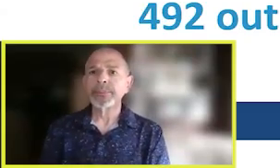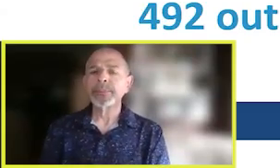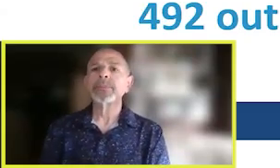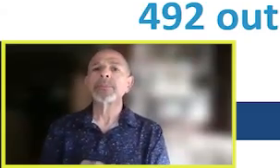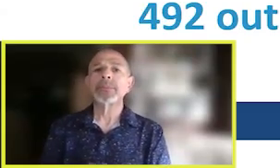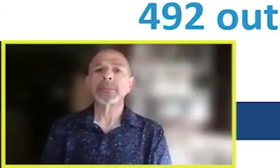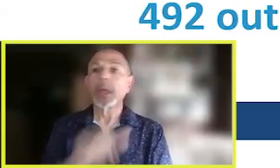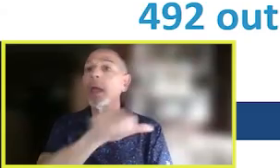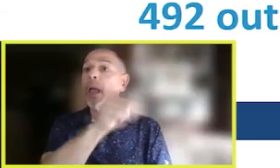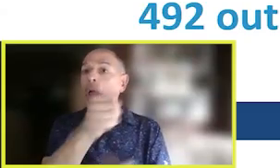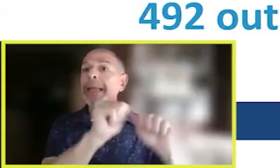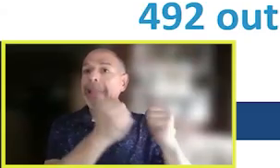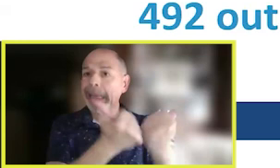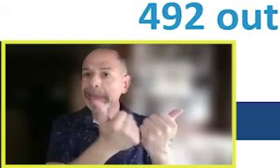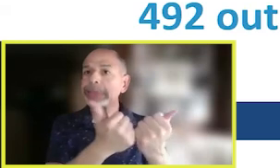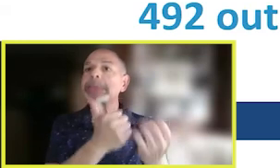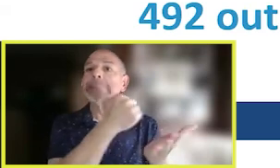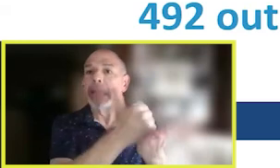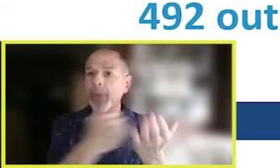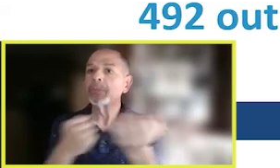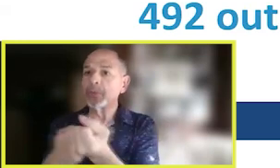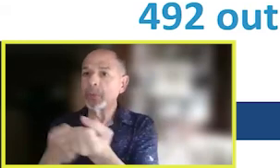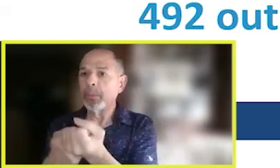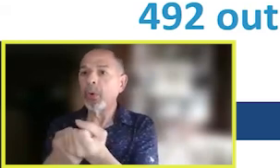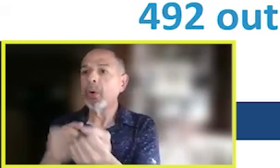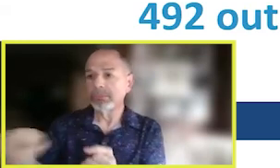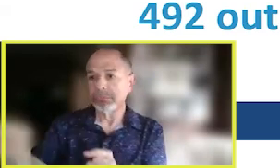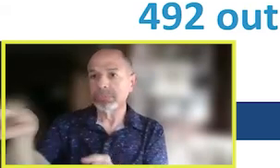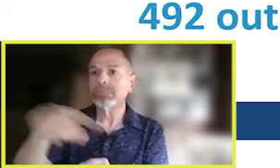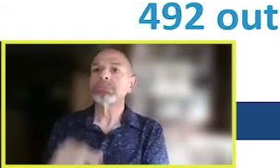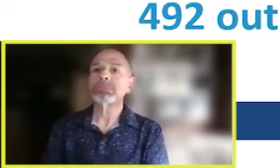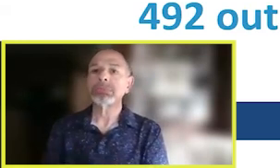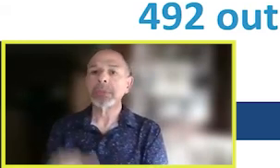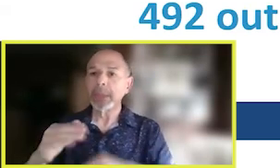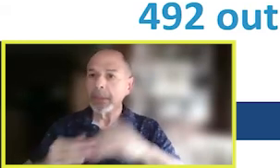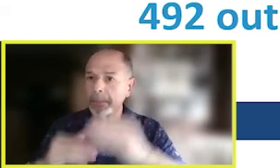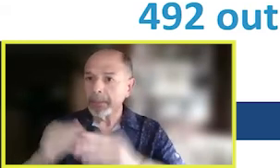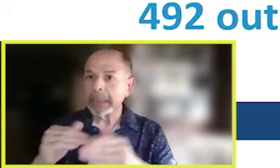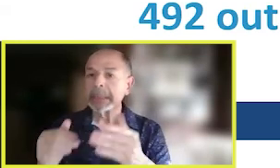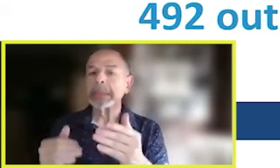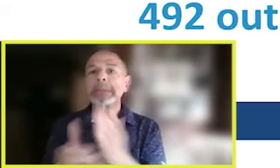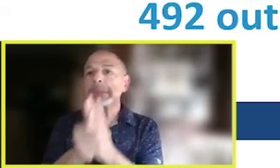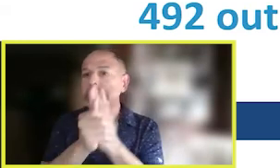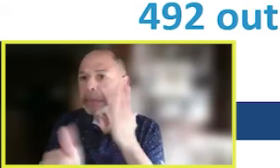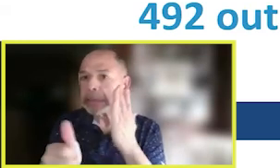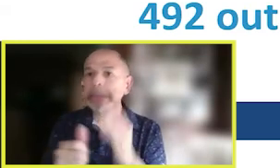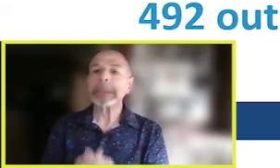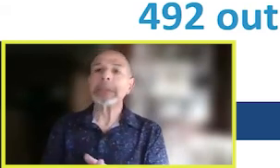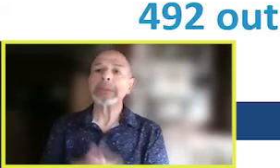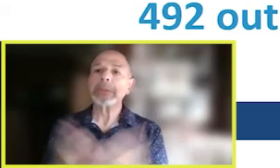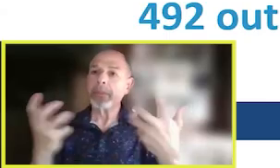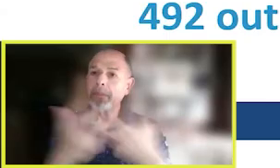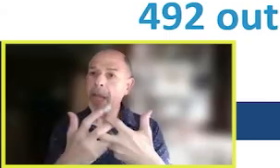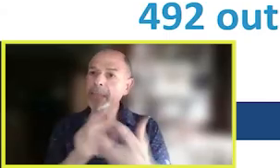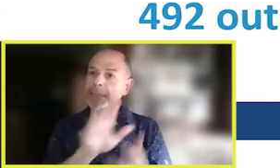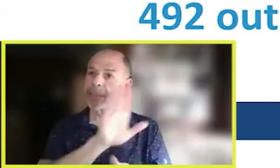provider agencies who are supporting people, to build skills, to connect them with jobs that they know are